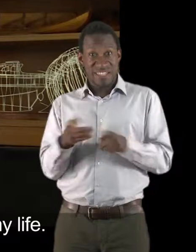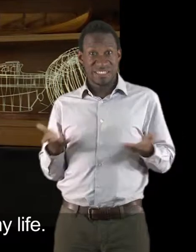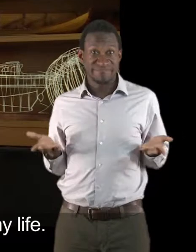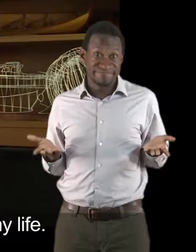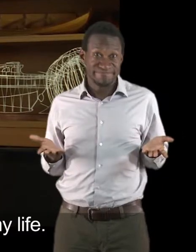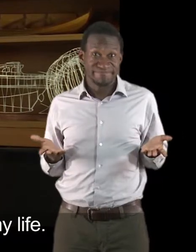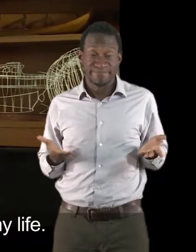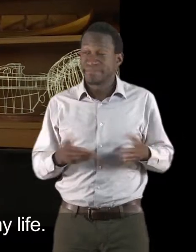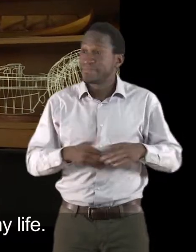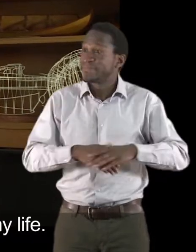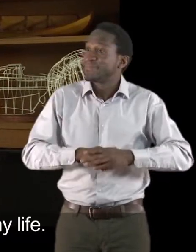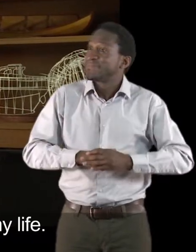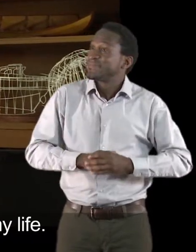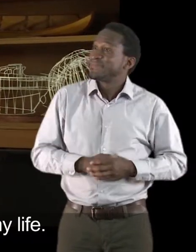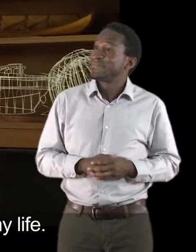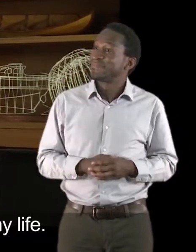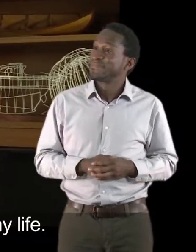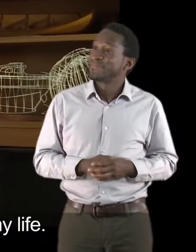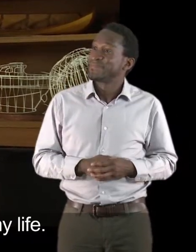about how to conduct my life.